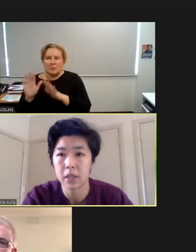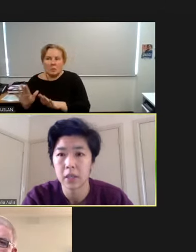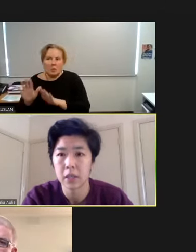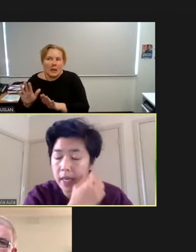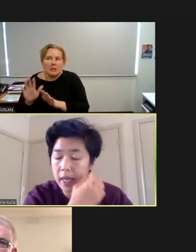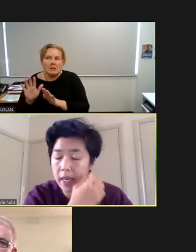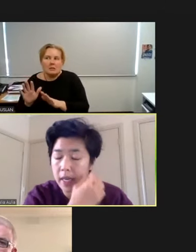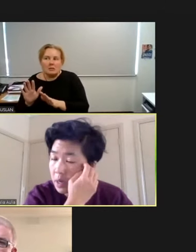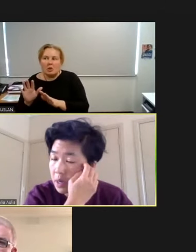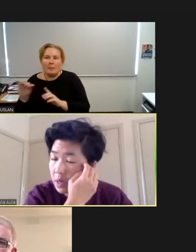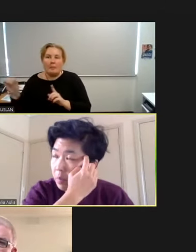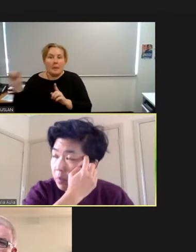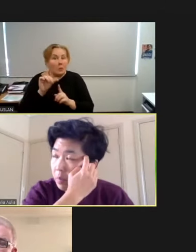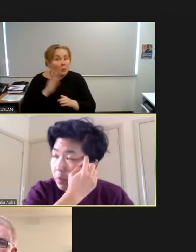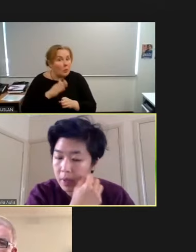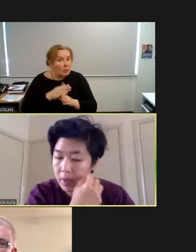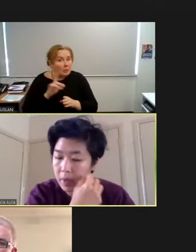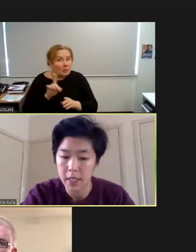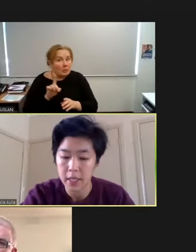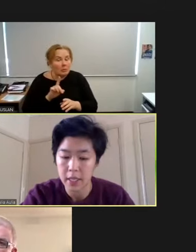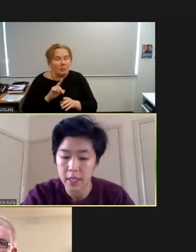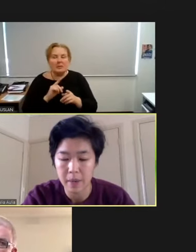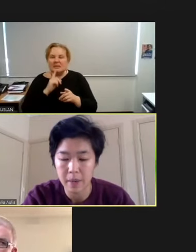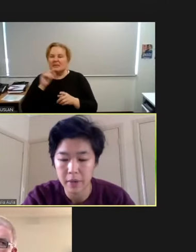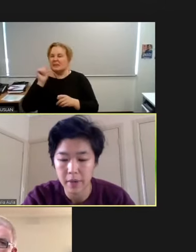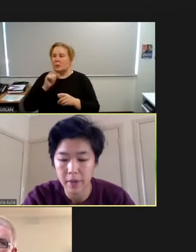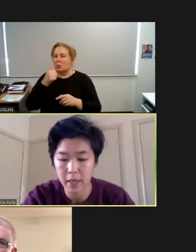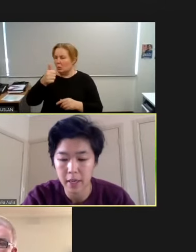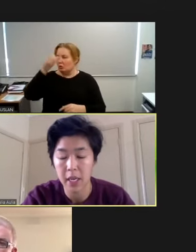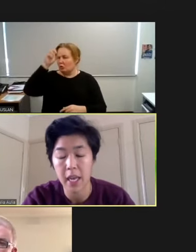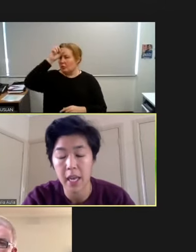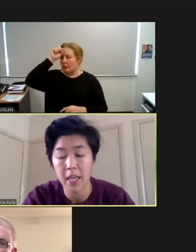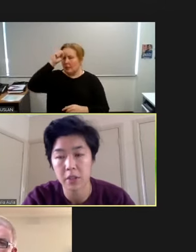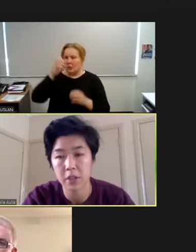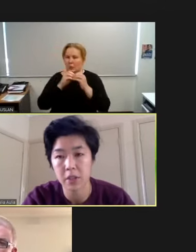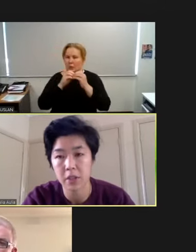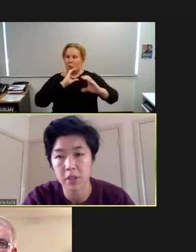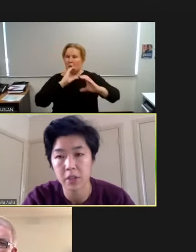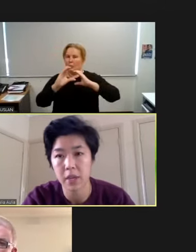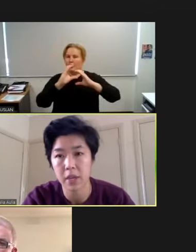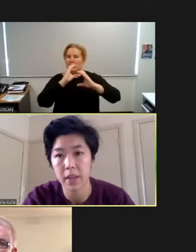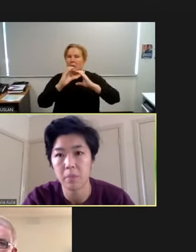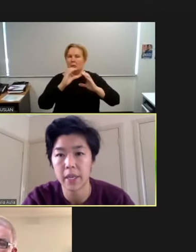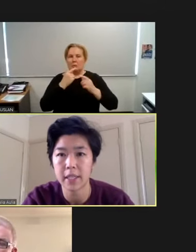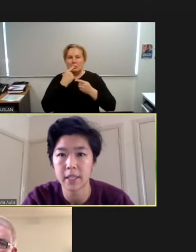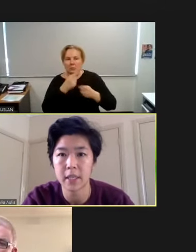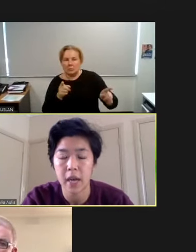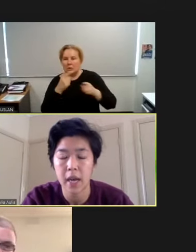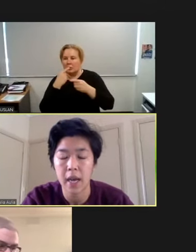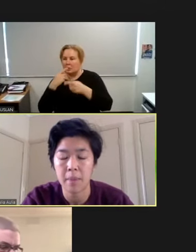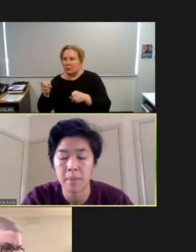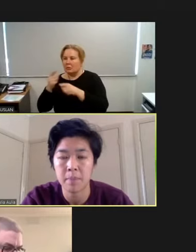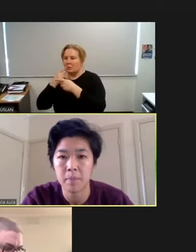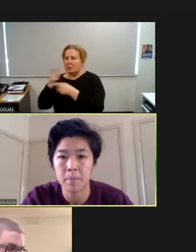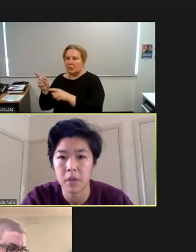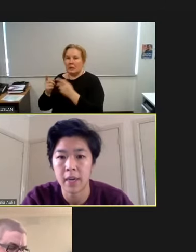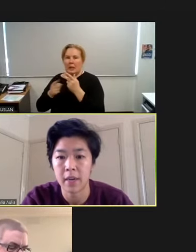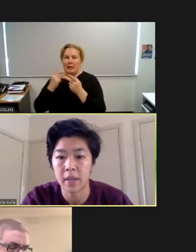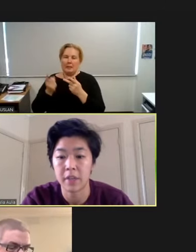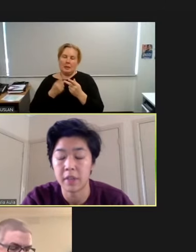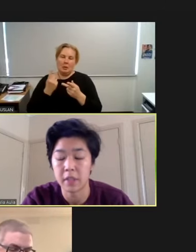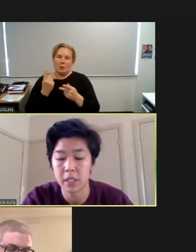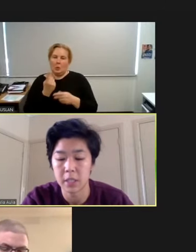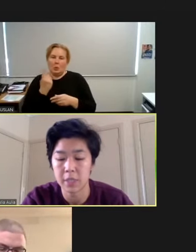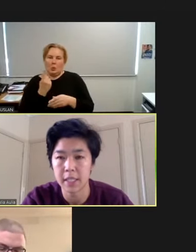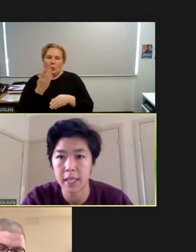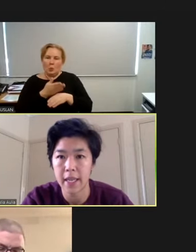And with the employers, I think it's always a good thing to remember around our communication to other employees and around if